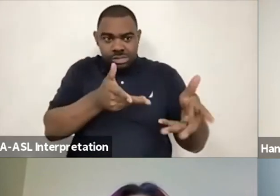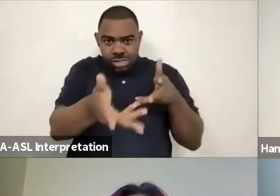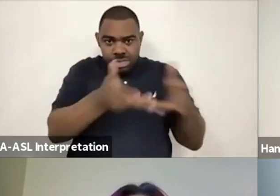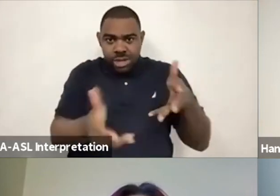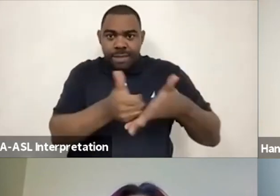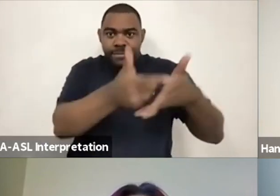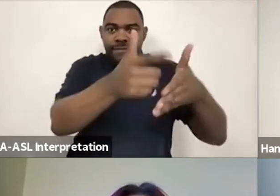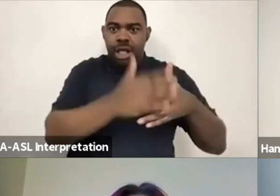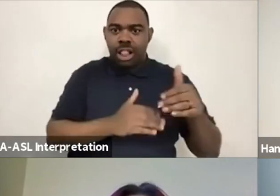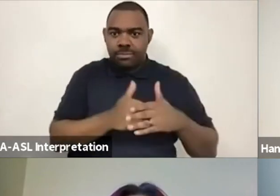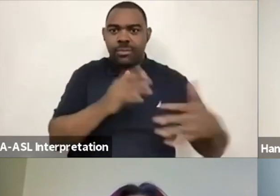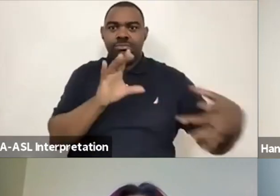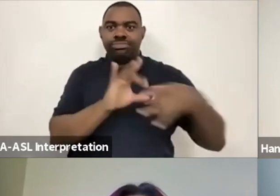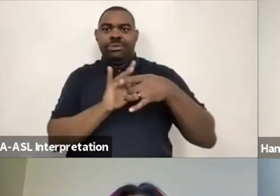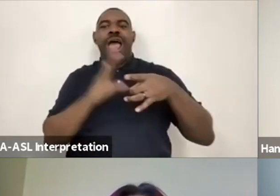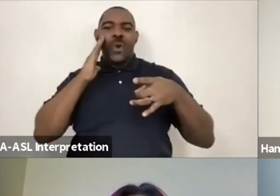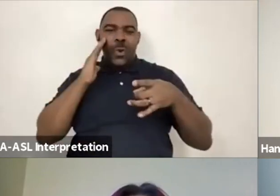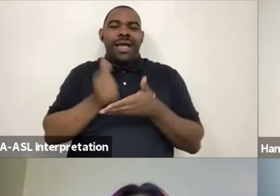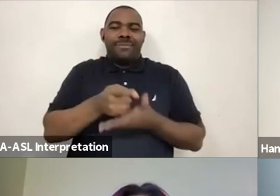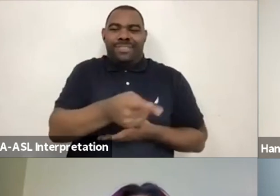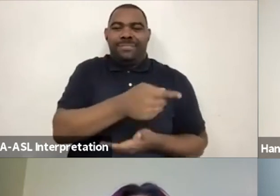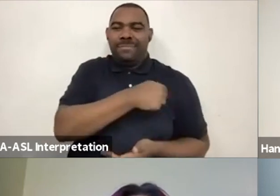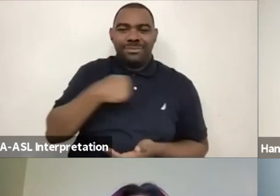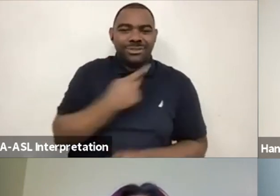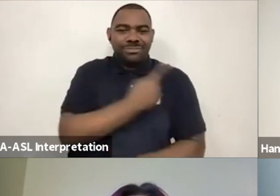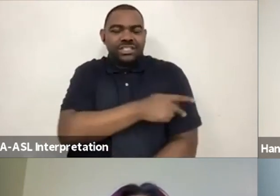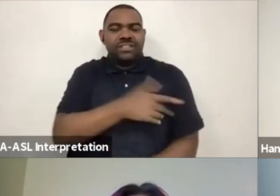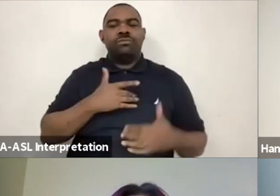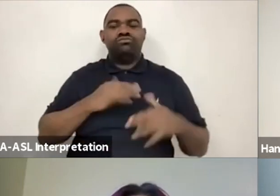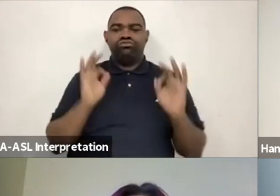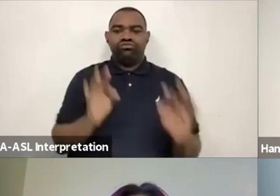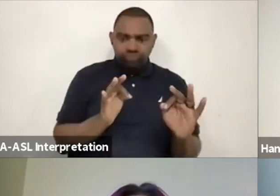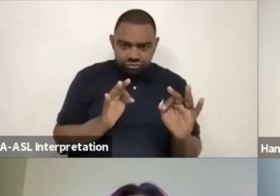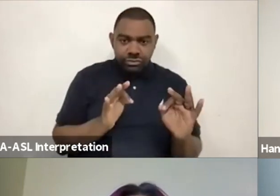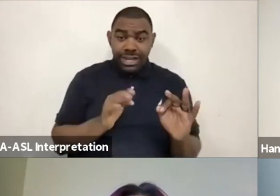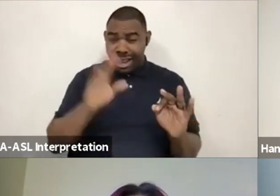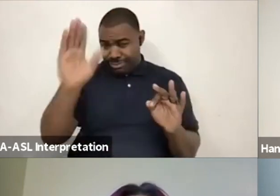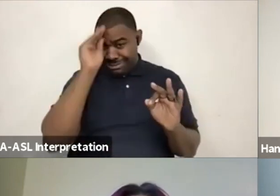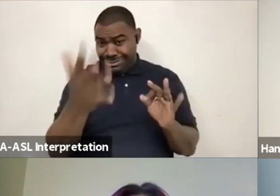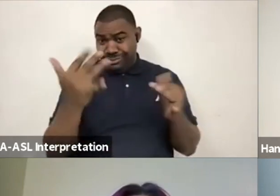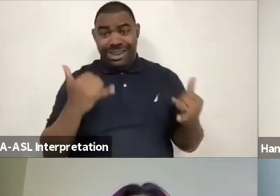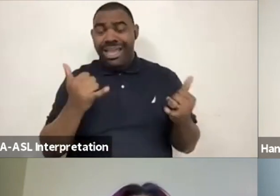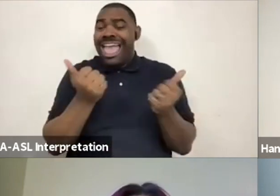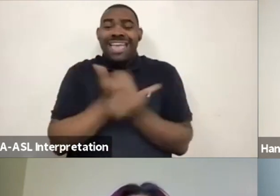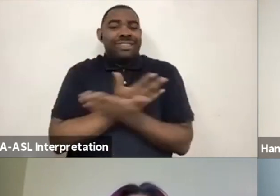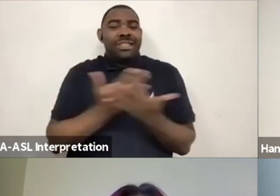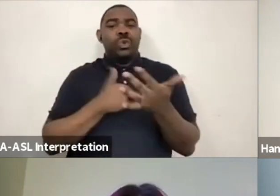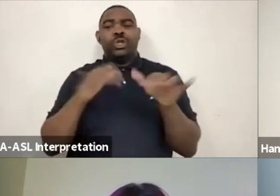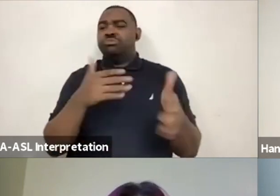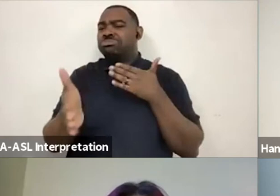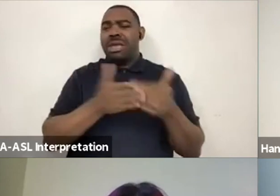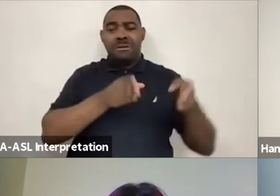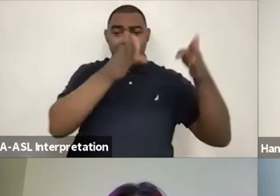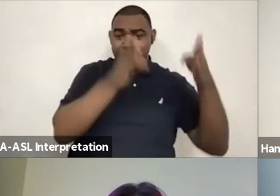And I will tell you before we go any further that absolutely everything we do, in person, virtual,